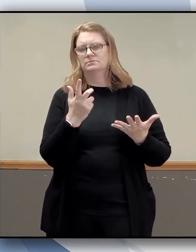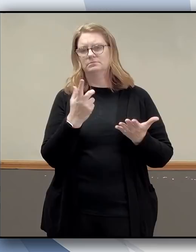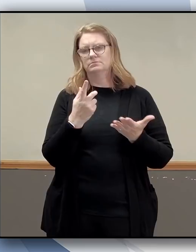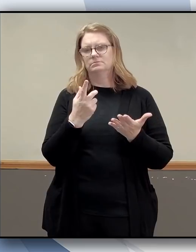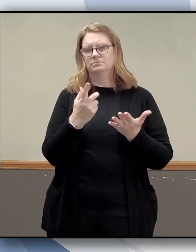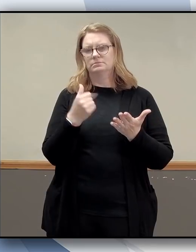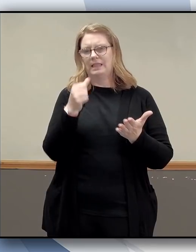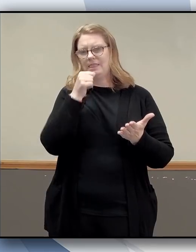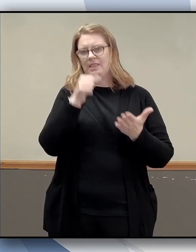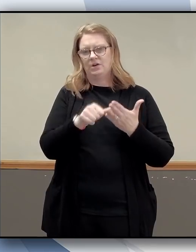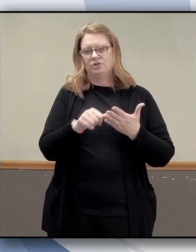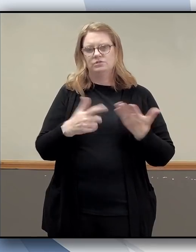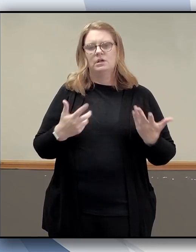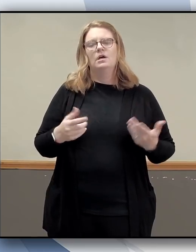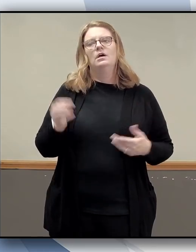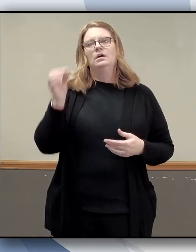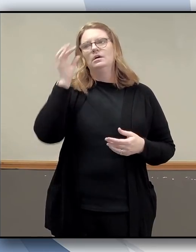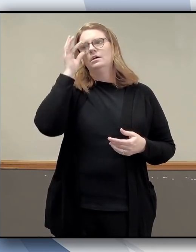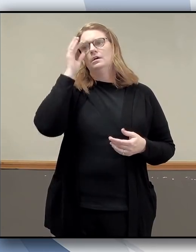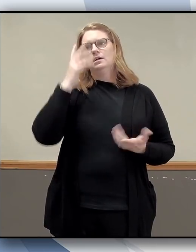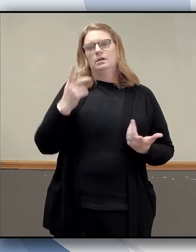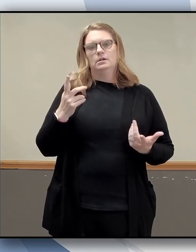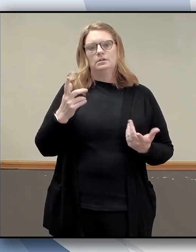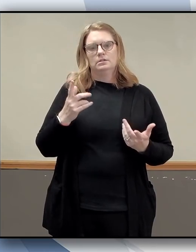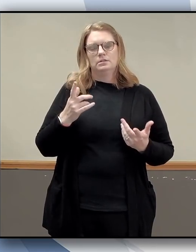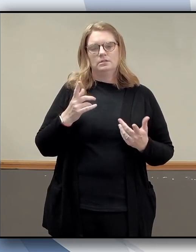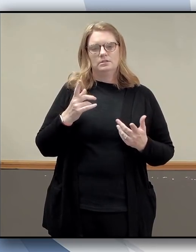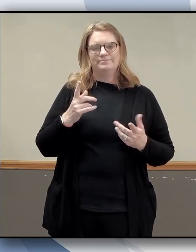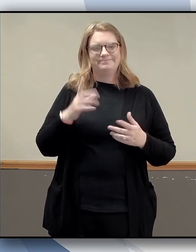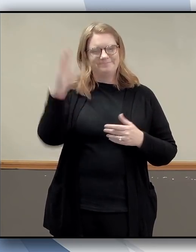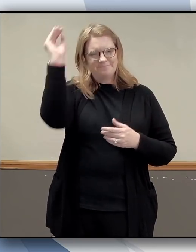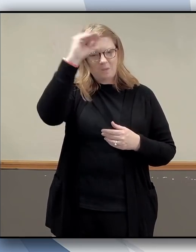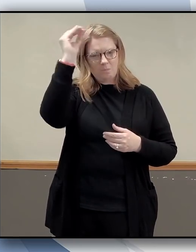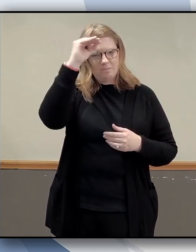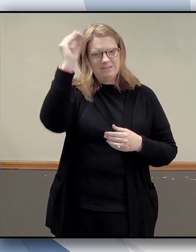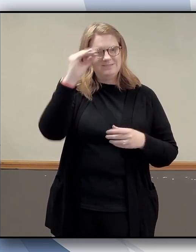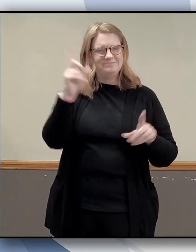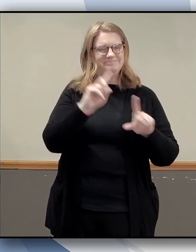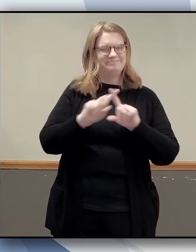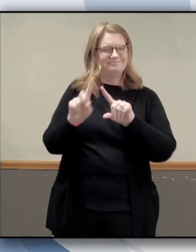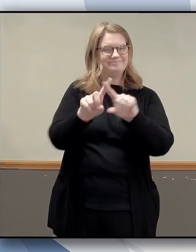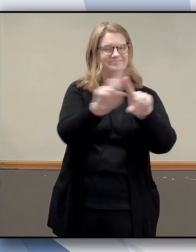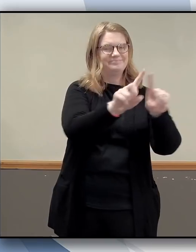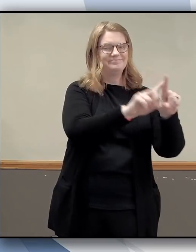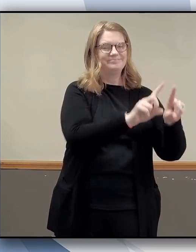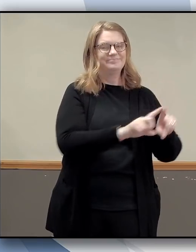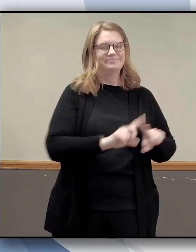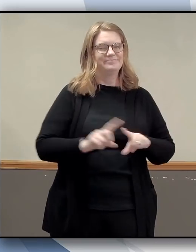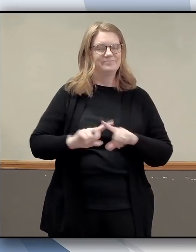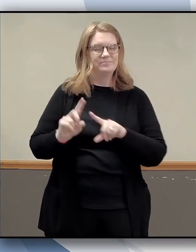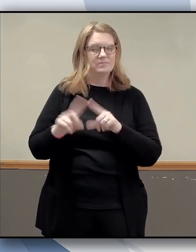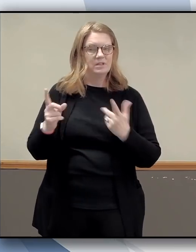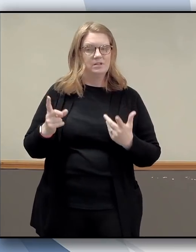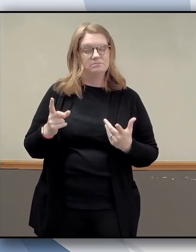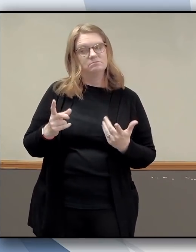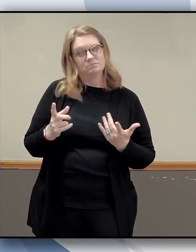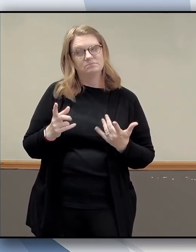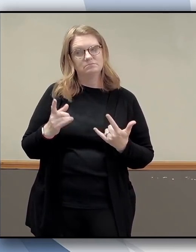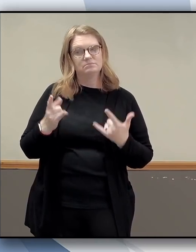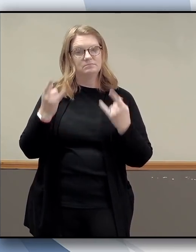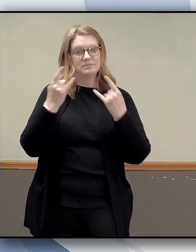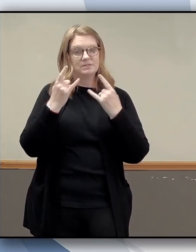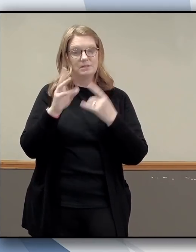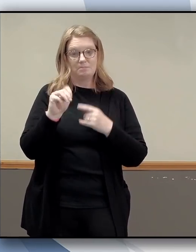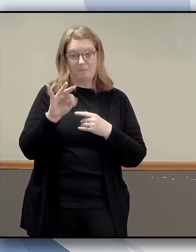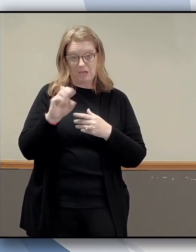a mix across those mayors, and some of those mayors clearly would be